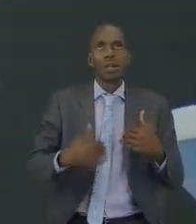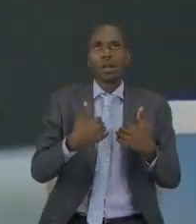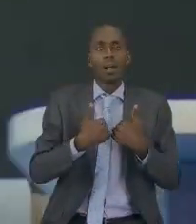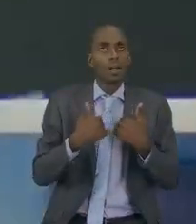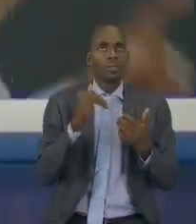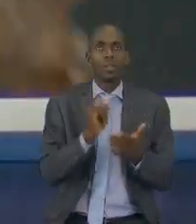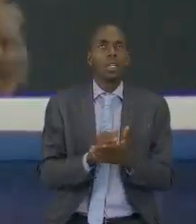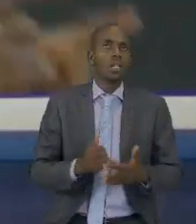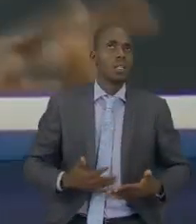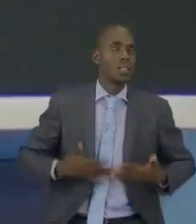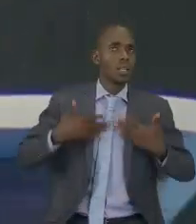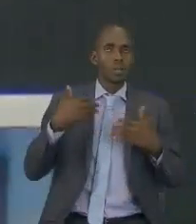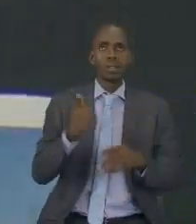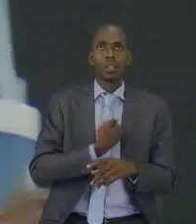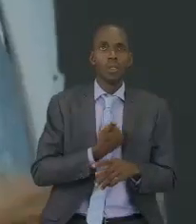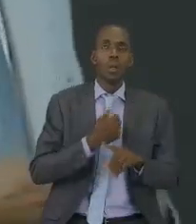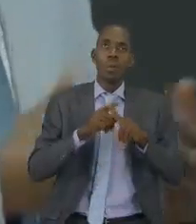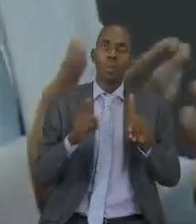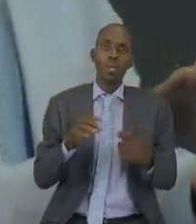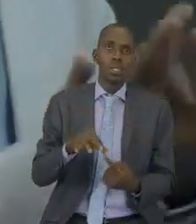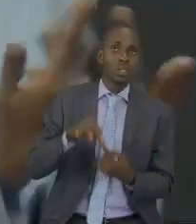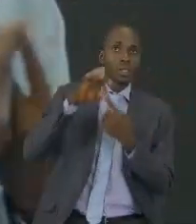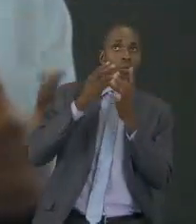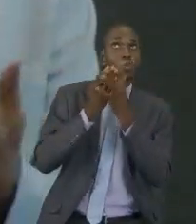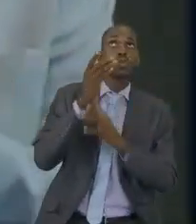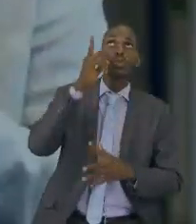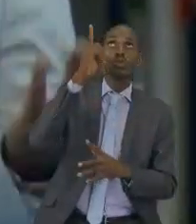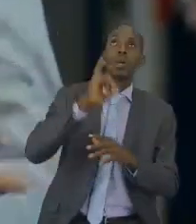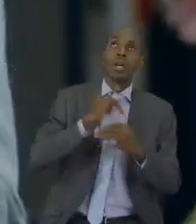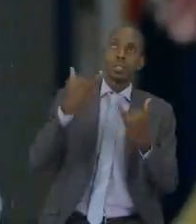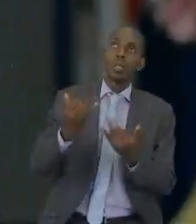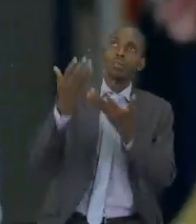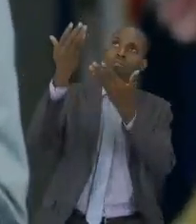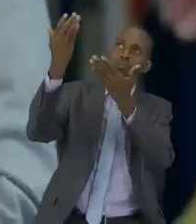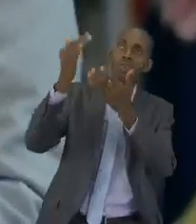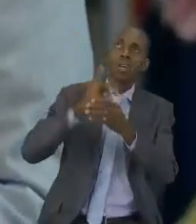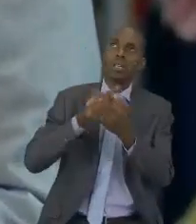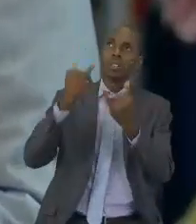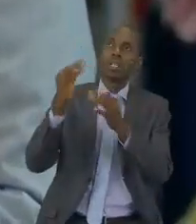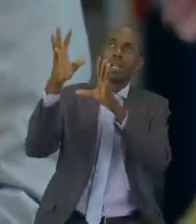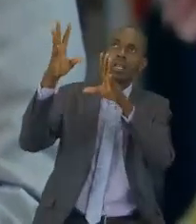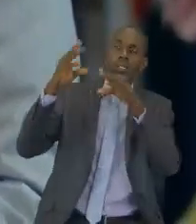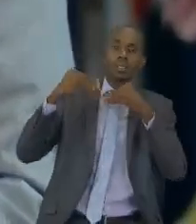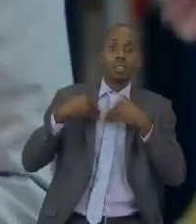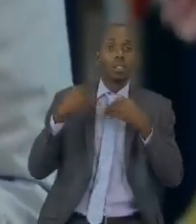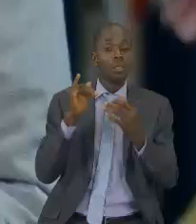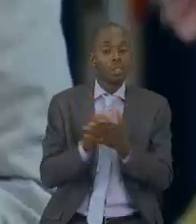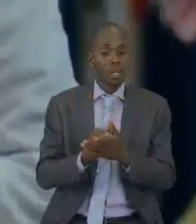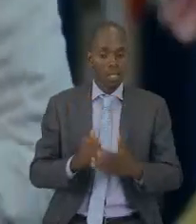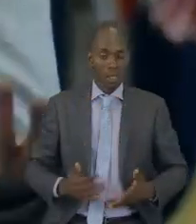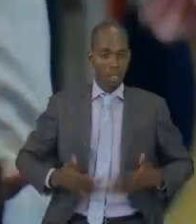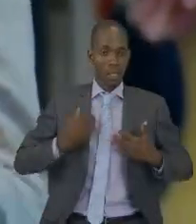that life except through you. I receive, I accept that life,